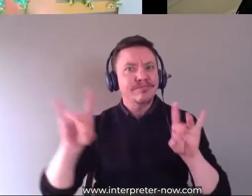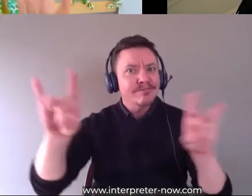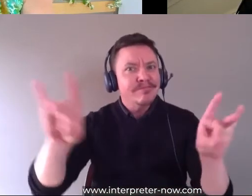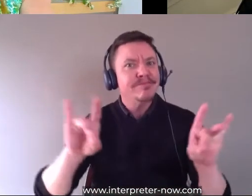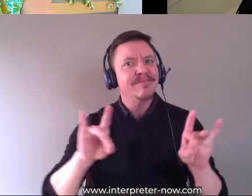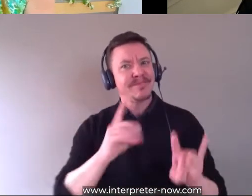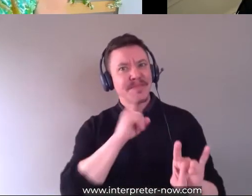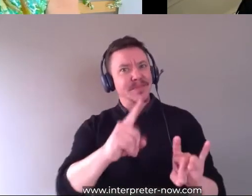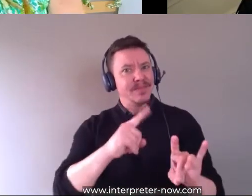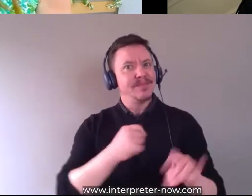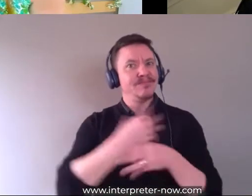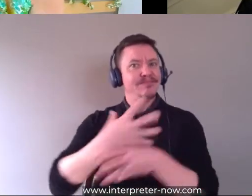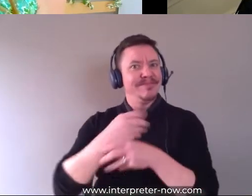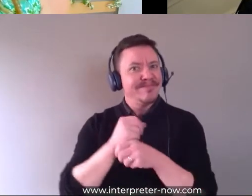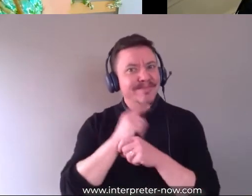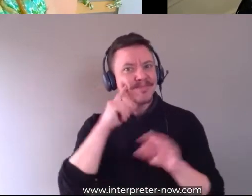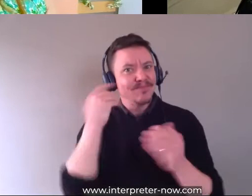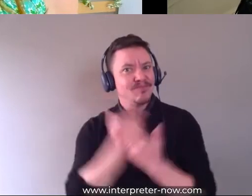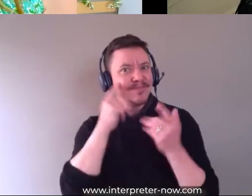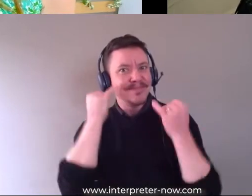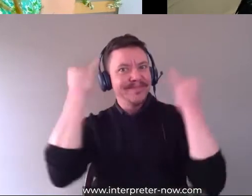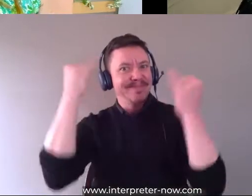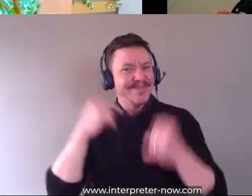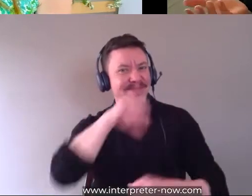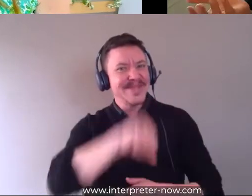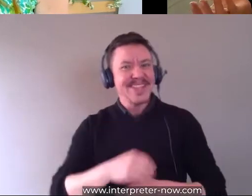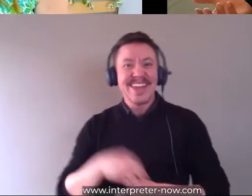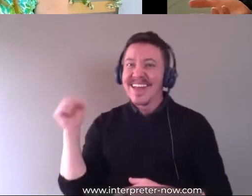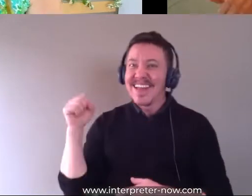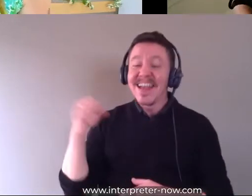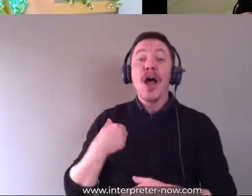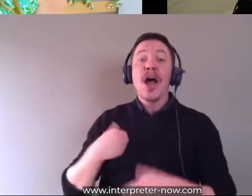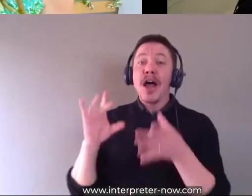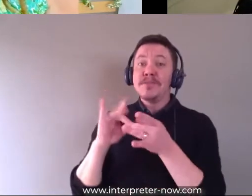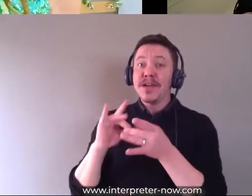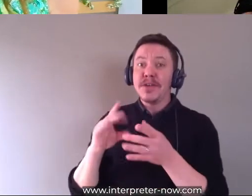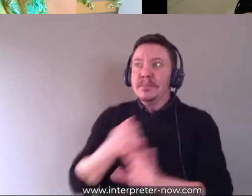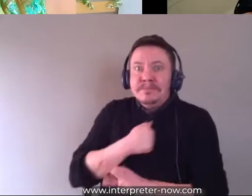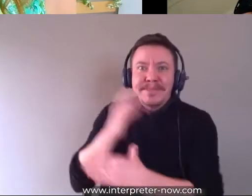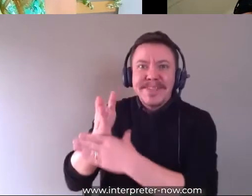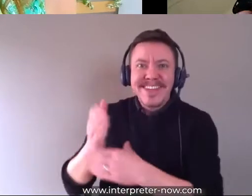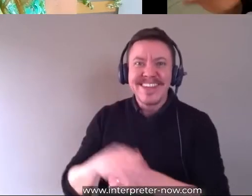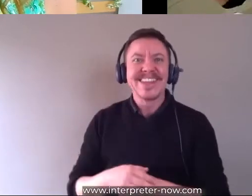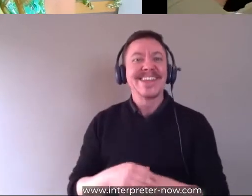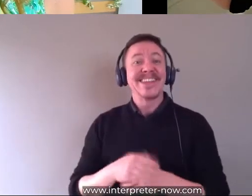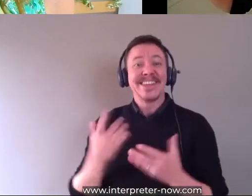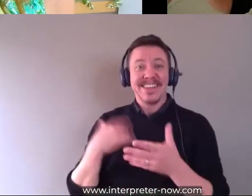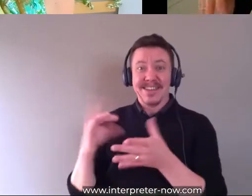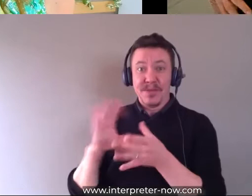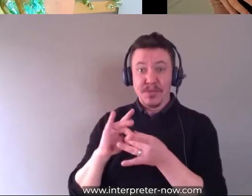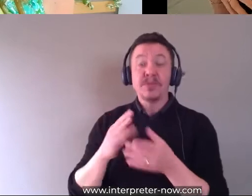make innovation happen. So I love it. Yeah. I'm so sorry. I should also mention, so that's my